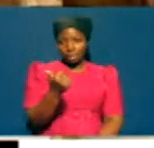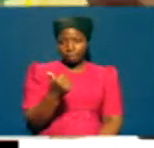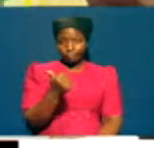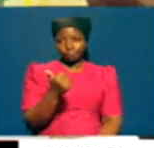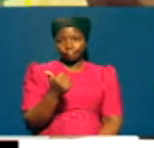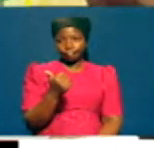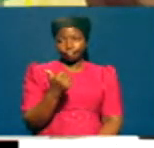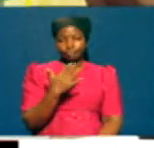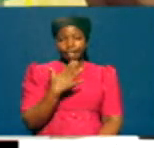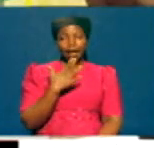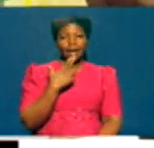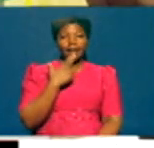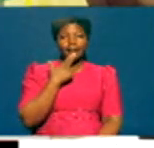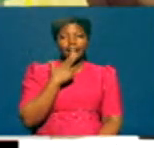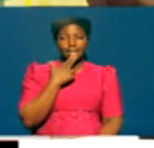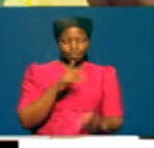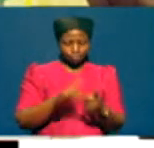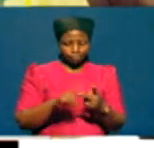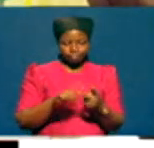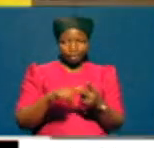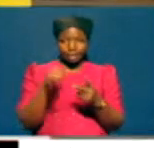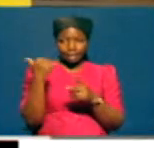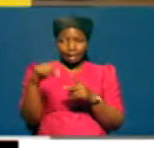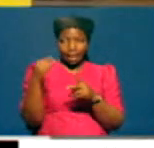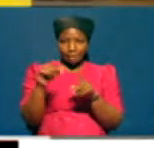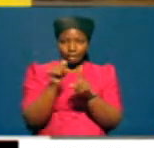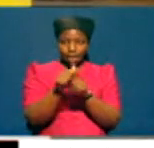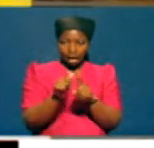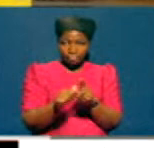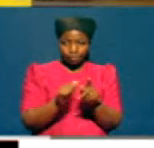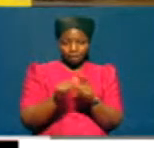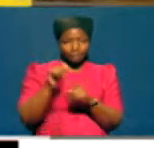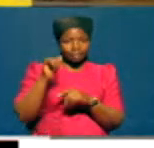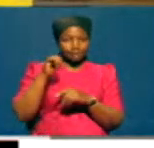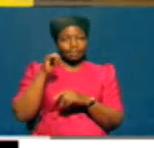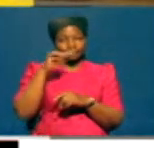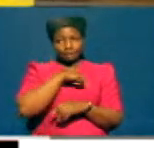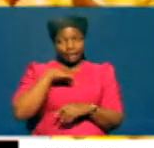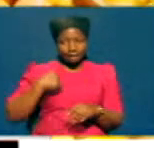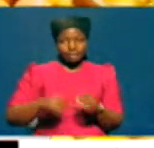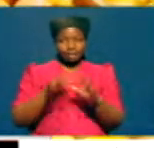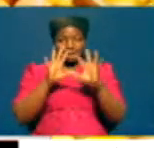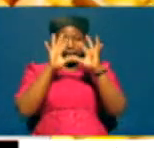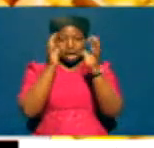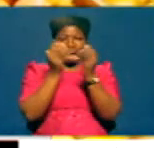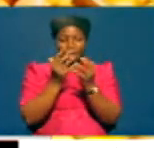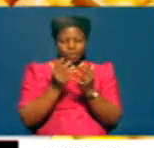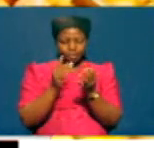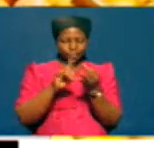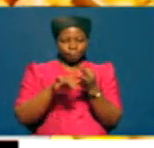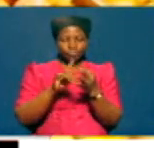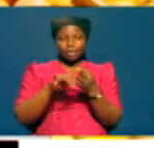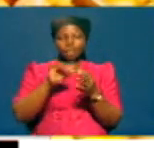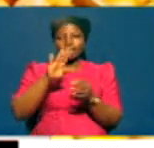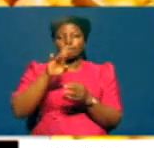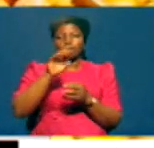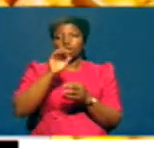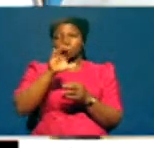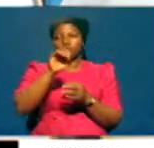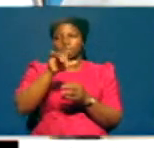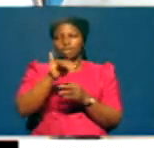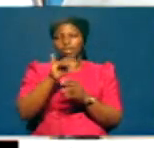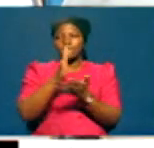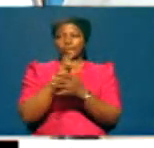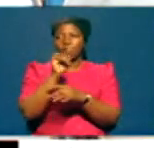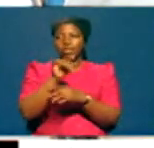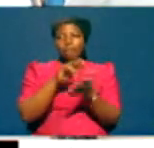Honey, green grams, Chinese cabbage, lettuce, broccoli, these are just some of the products that are being sold here